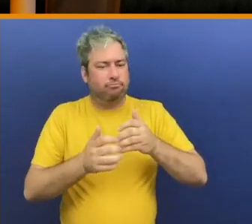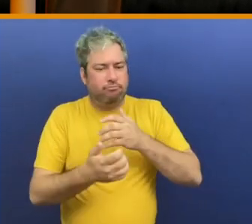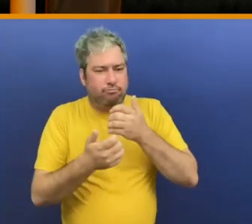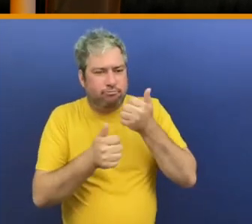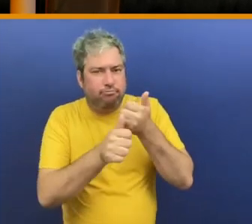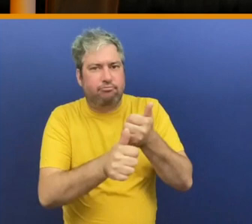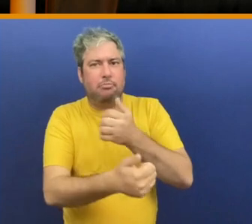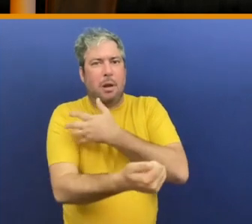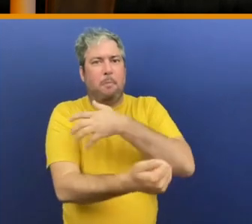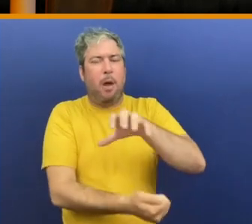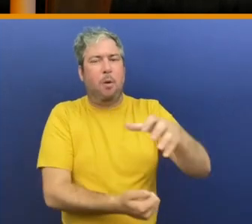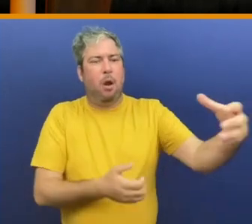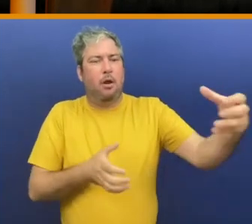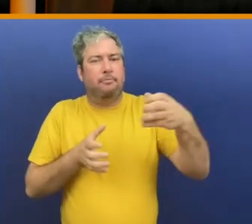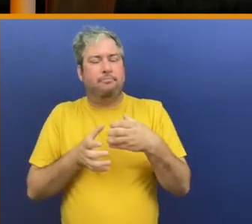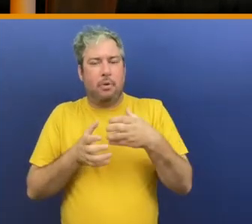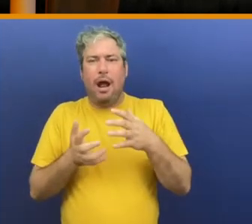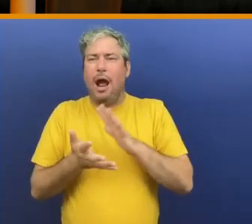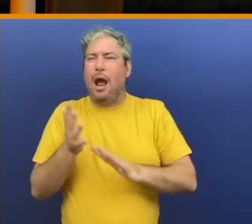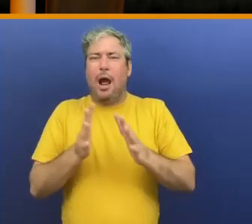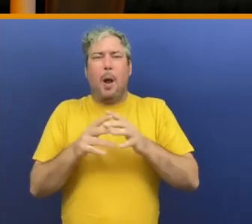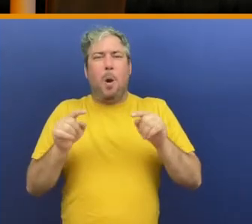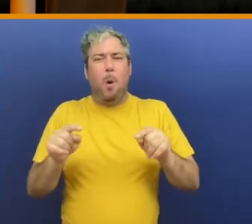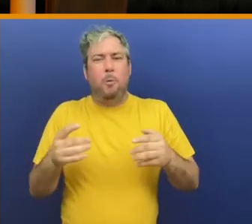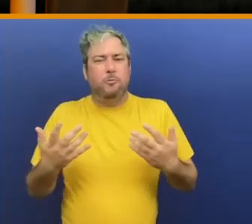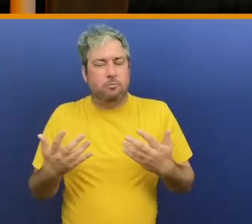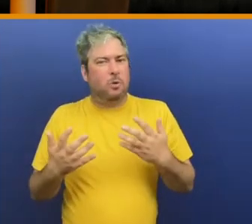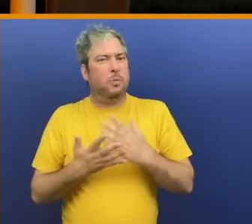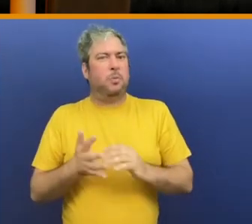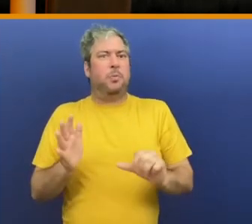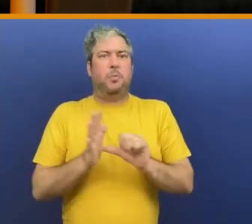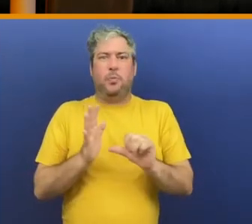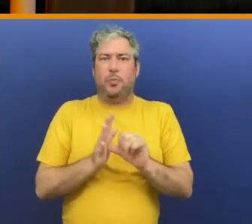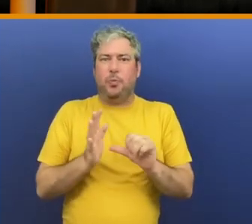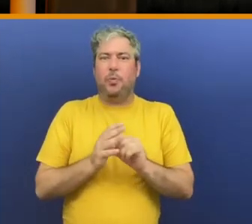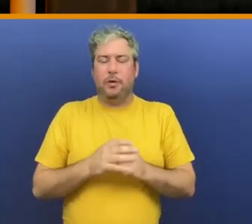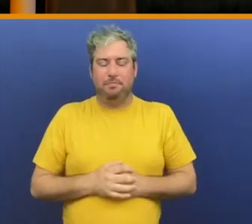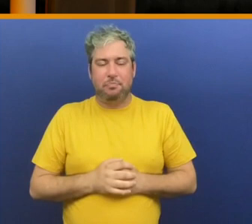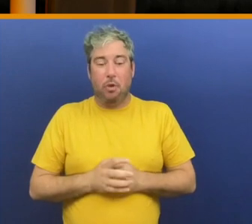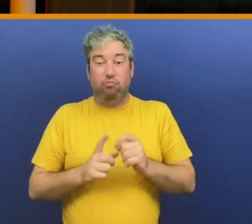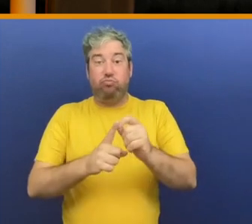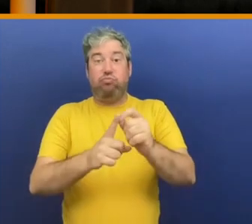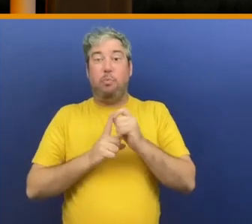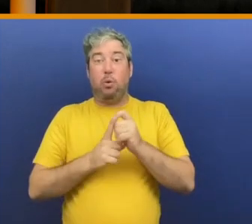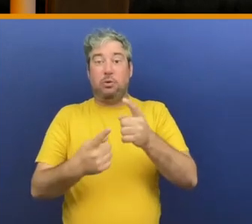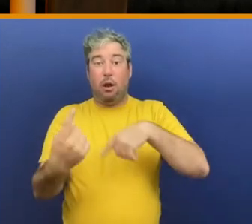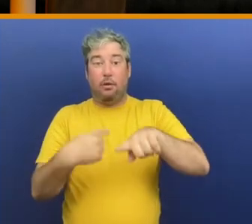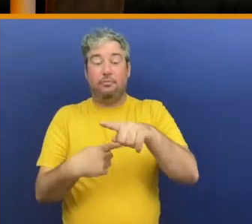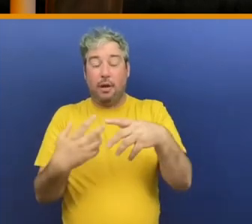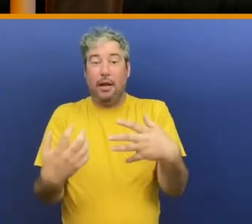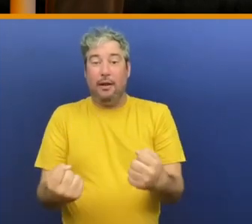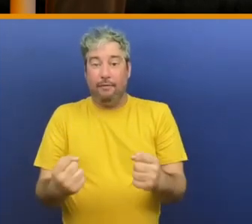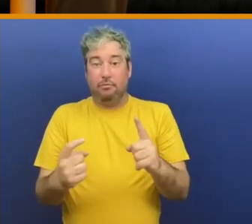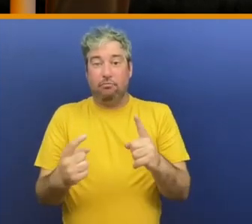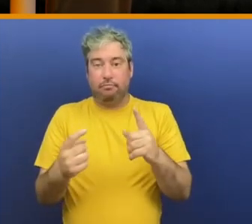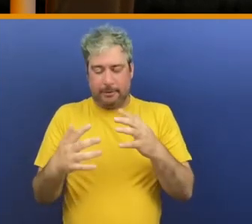It was quite a challenge. The proposals you have before you today are the results of 20 months of speaking to hundreds